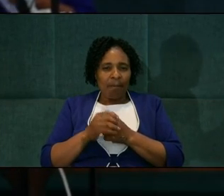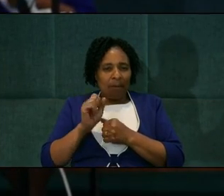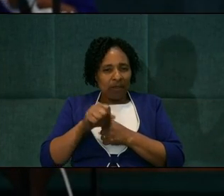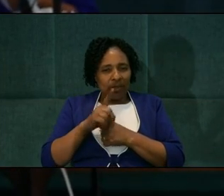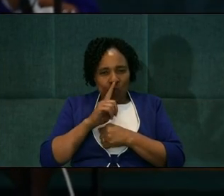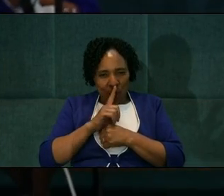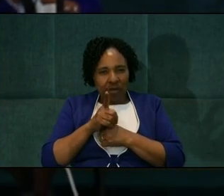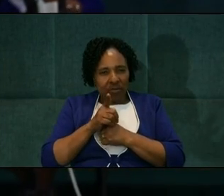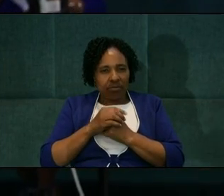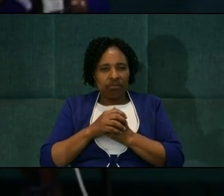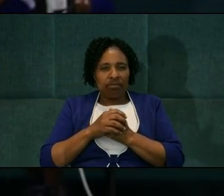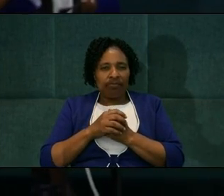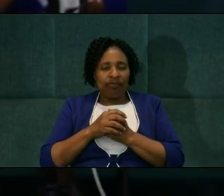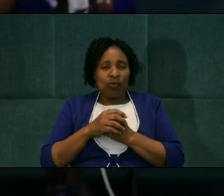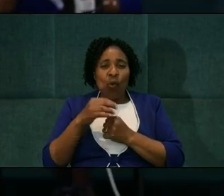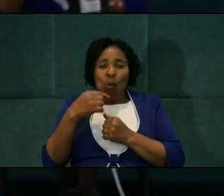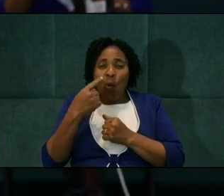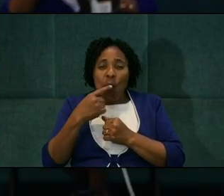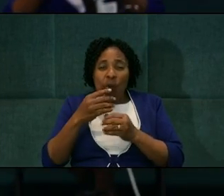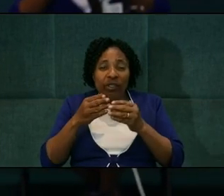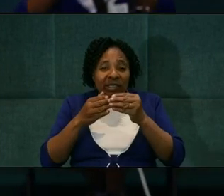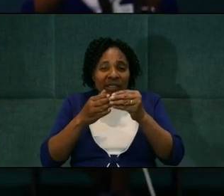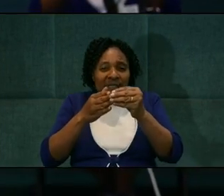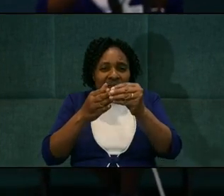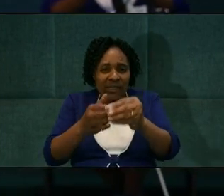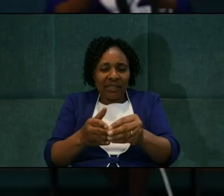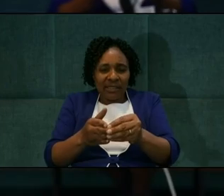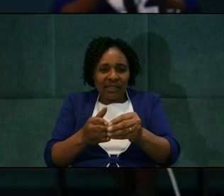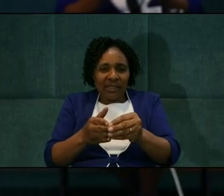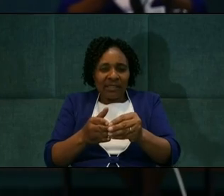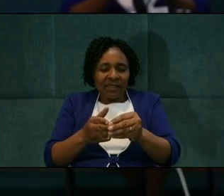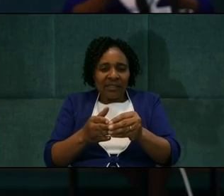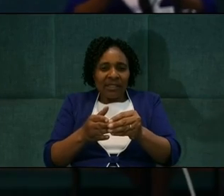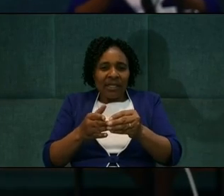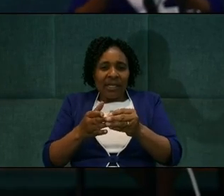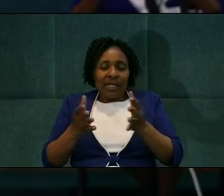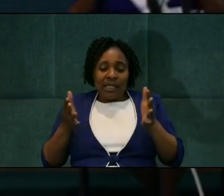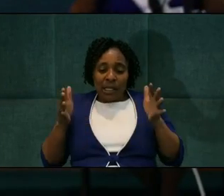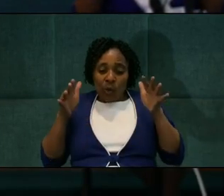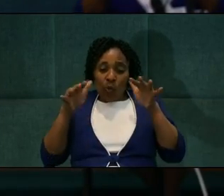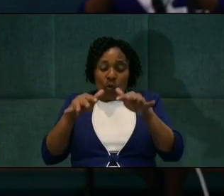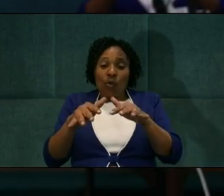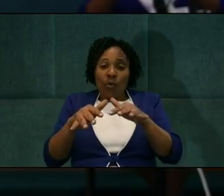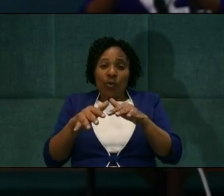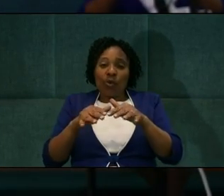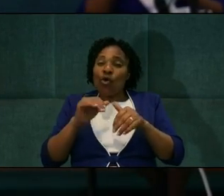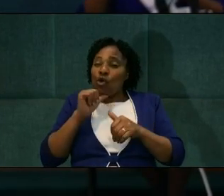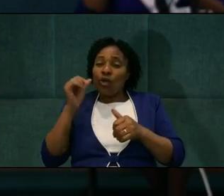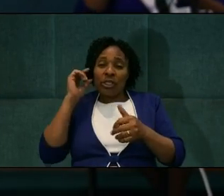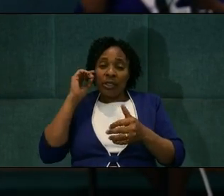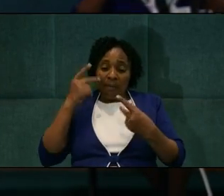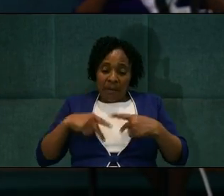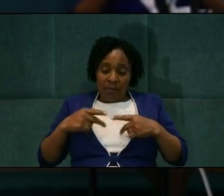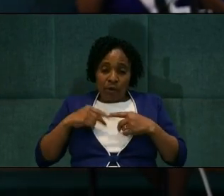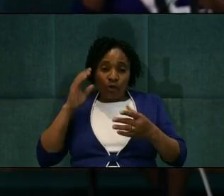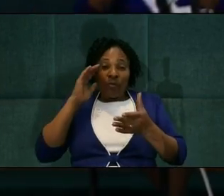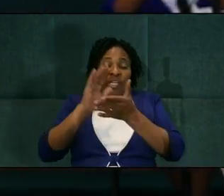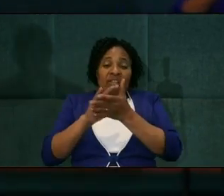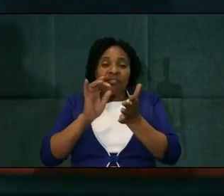quiet. Who was leading the campaign for the people not to believe in Jesus?